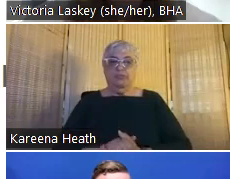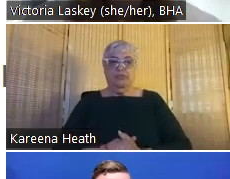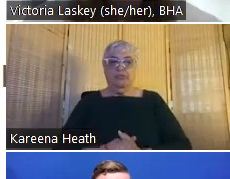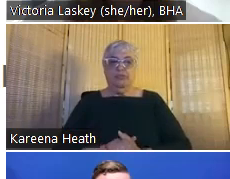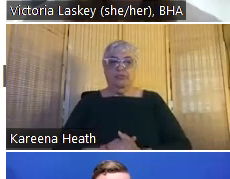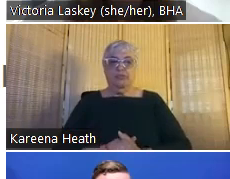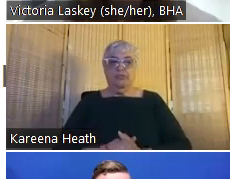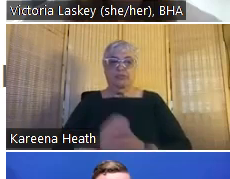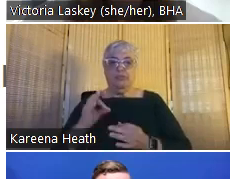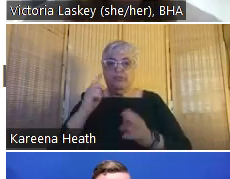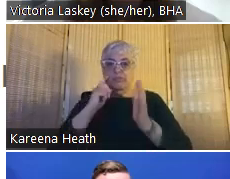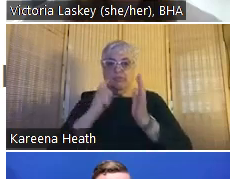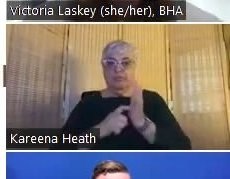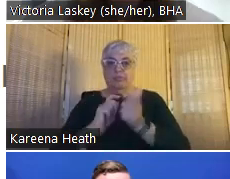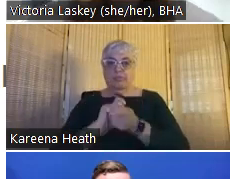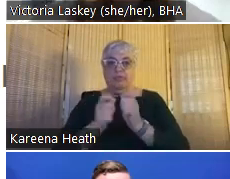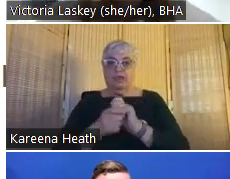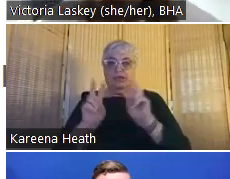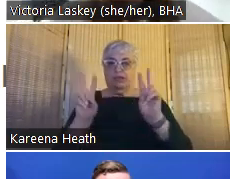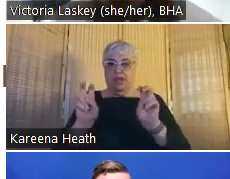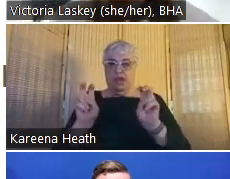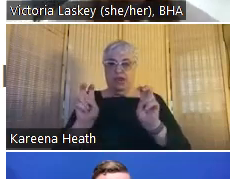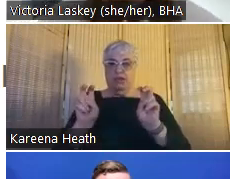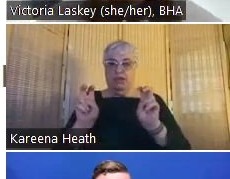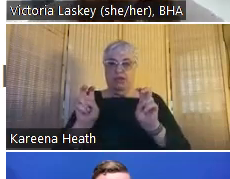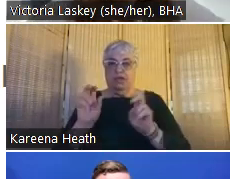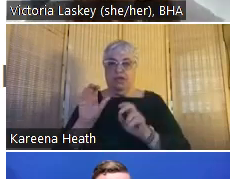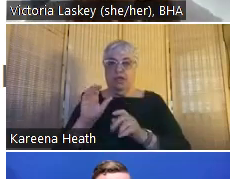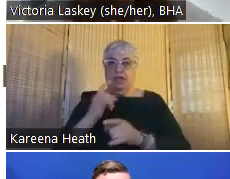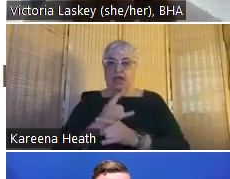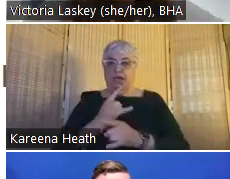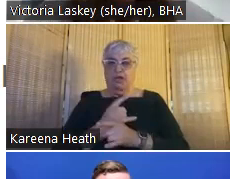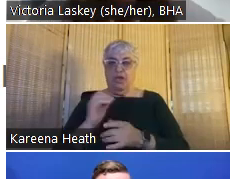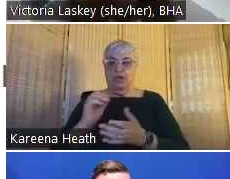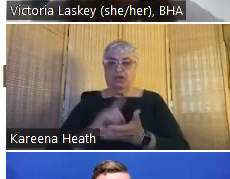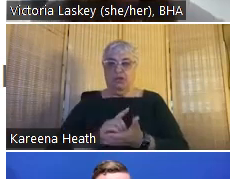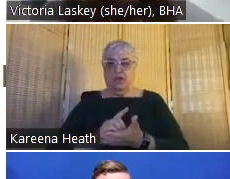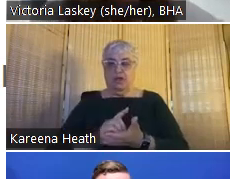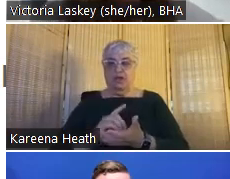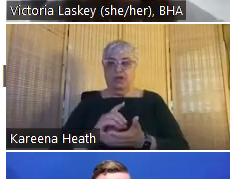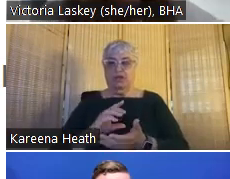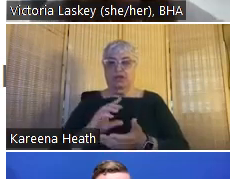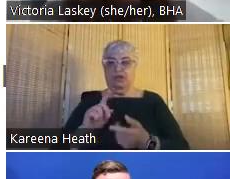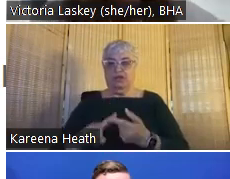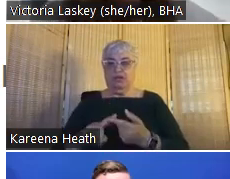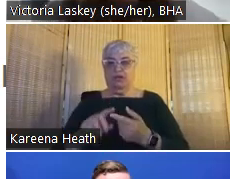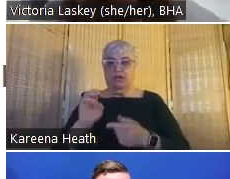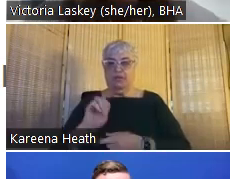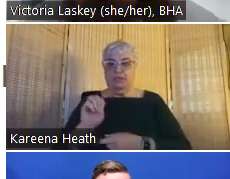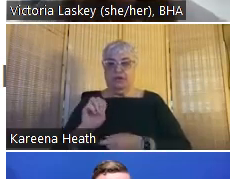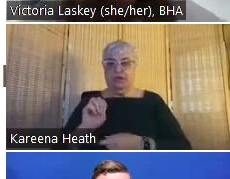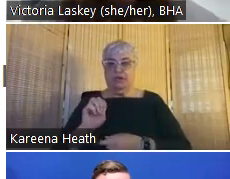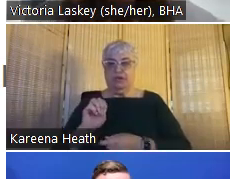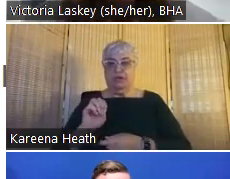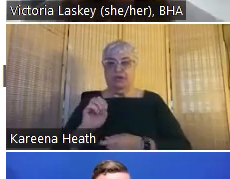So if you notice, we did change the title from alcohol and drug emergency and involuntary commitments to emergency and